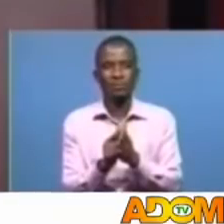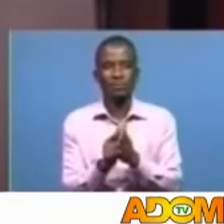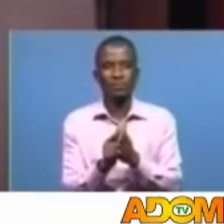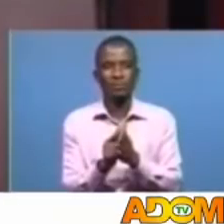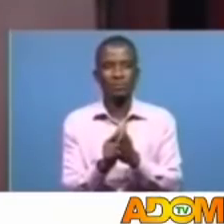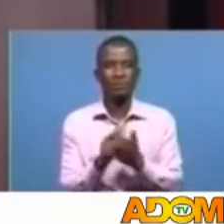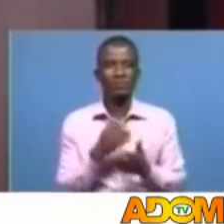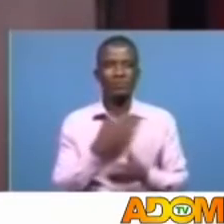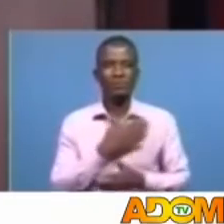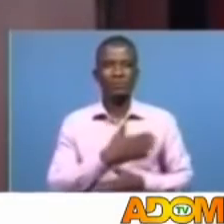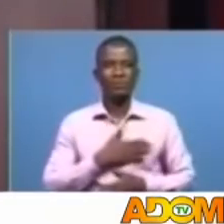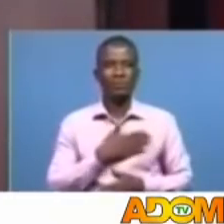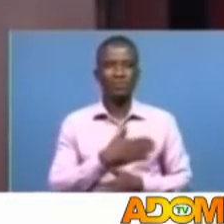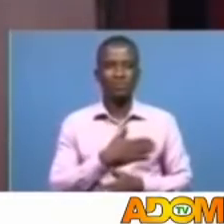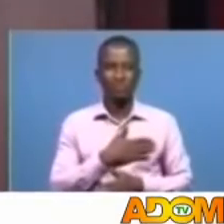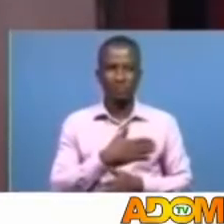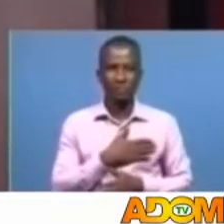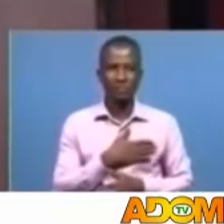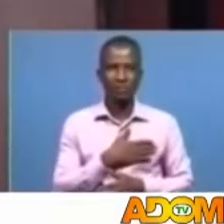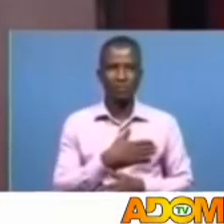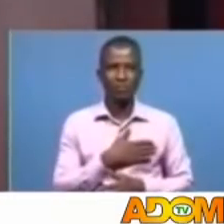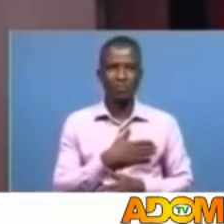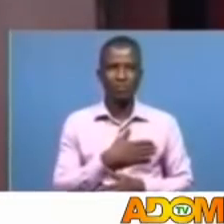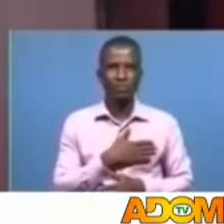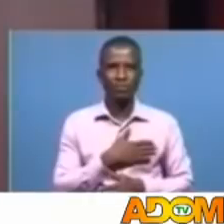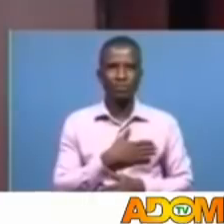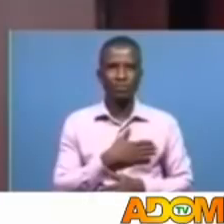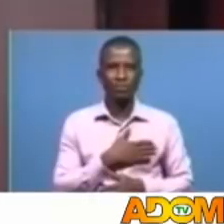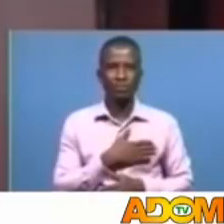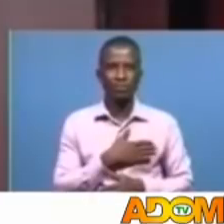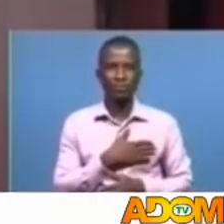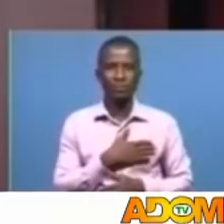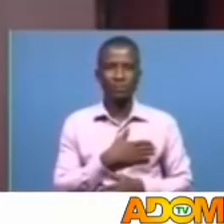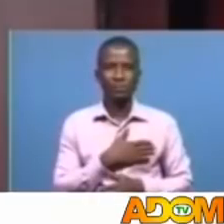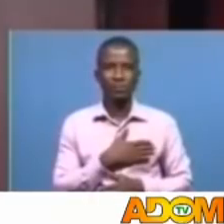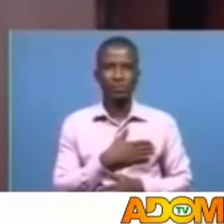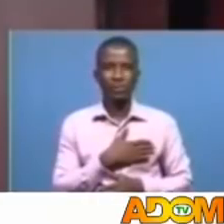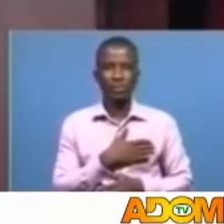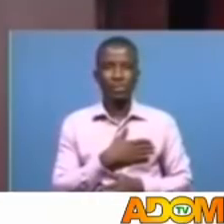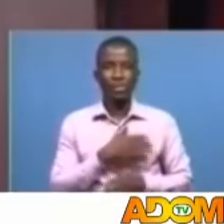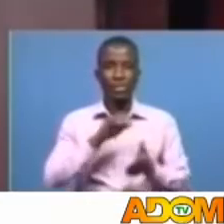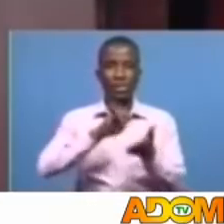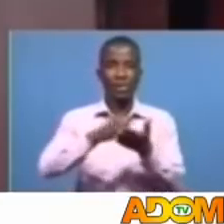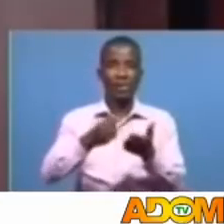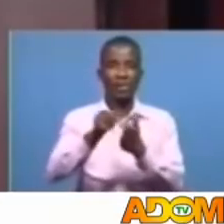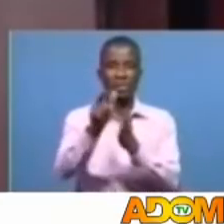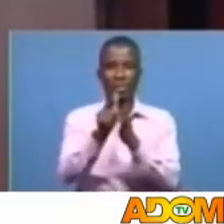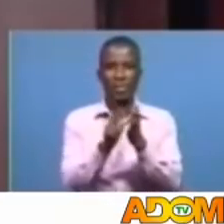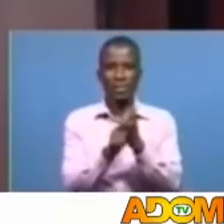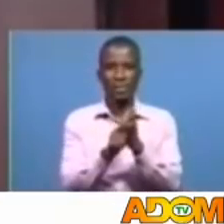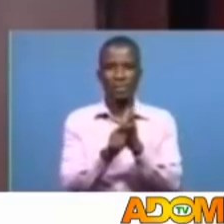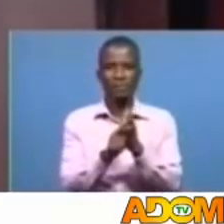Now, my lord, section 72 of the Evidence Act